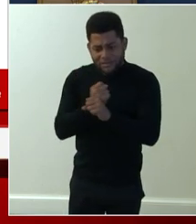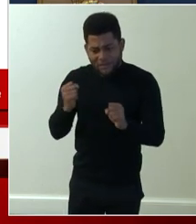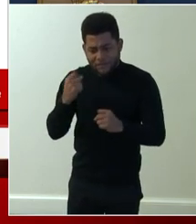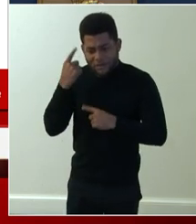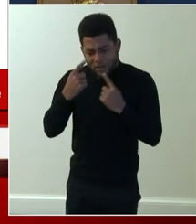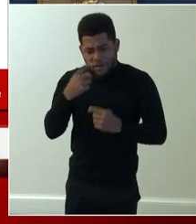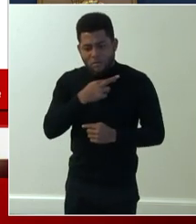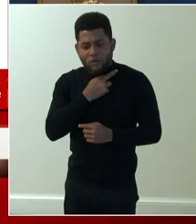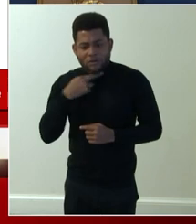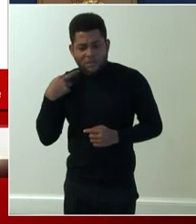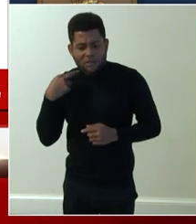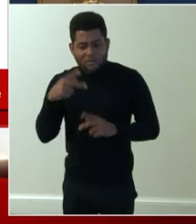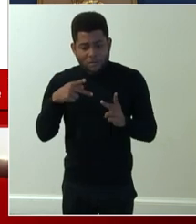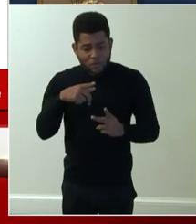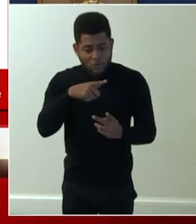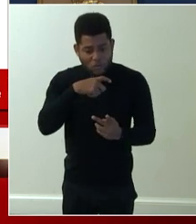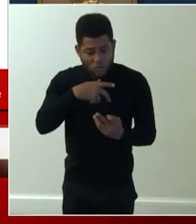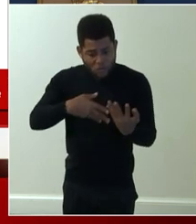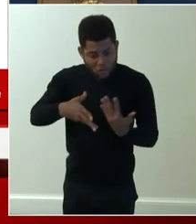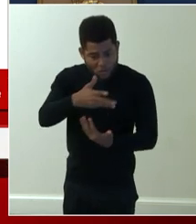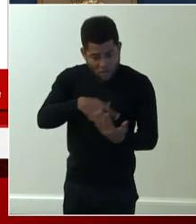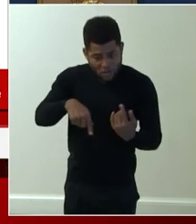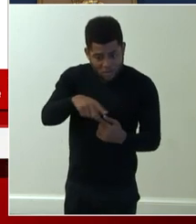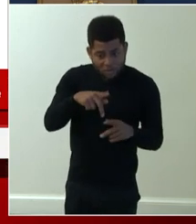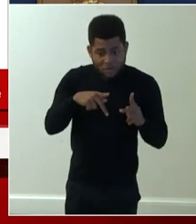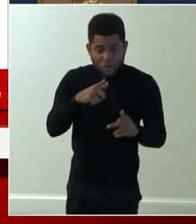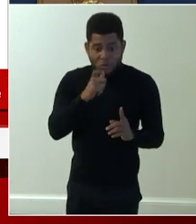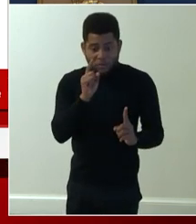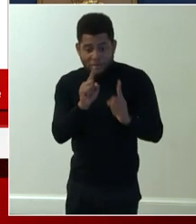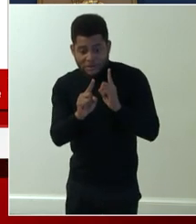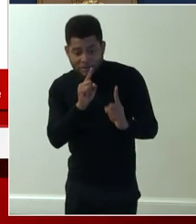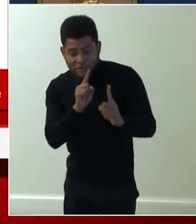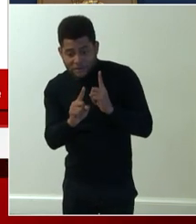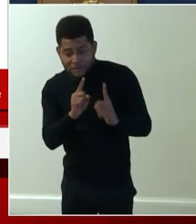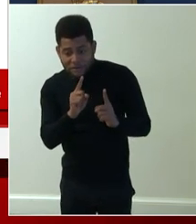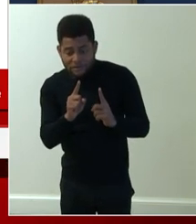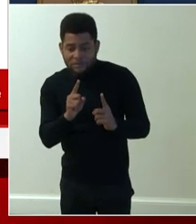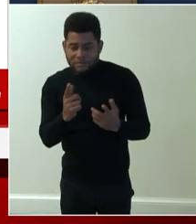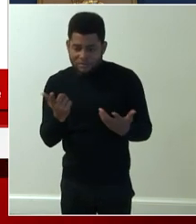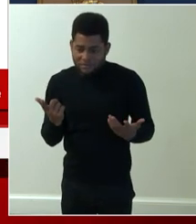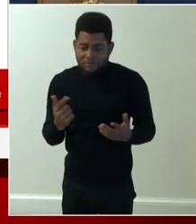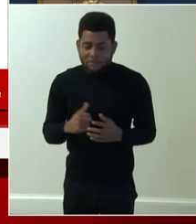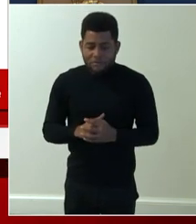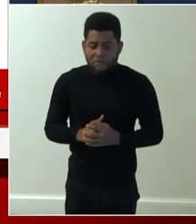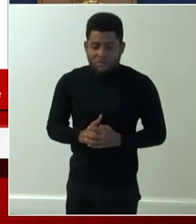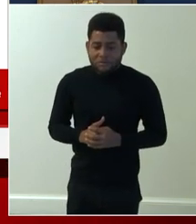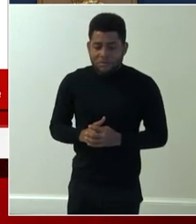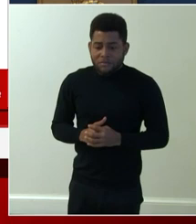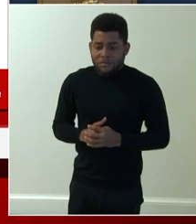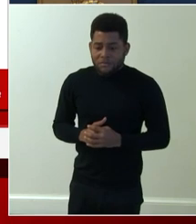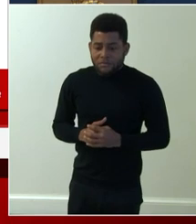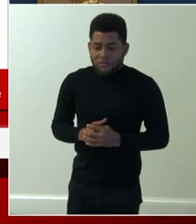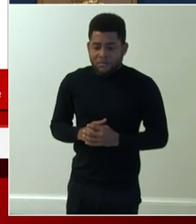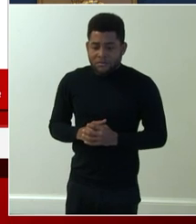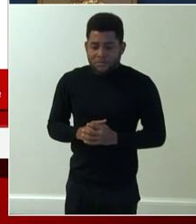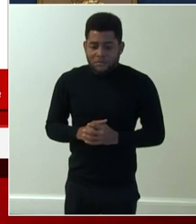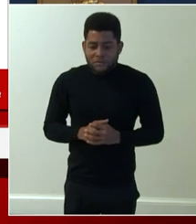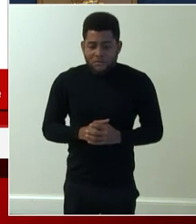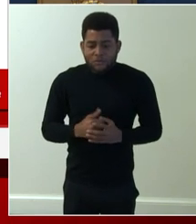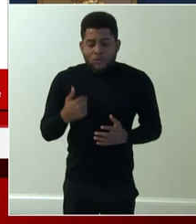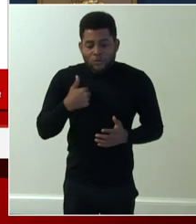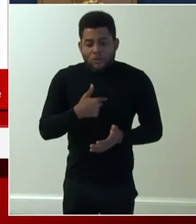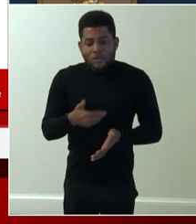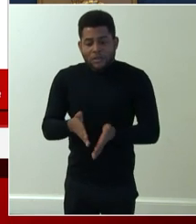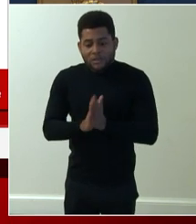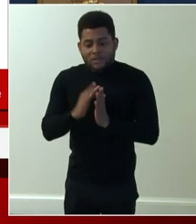you, and the people you might see or you want to see in the coming days. We're asking for